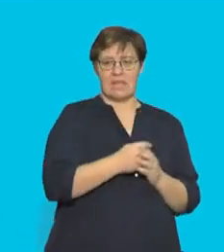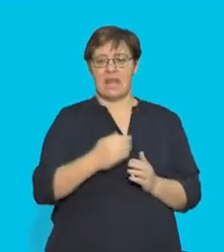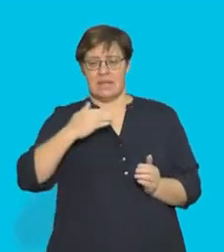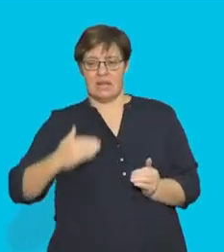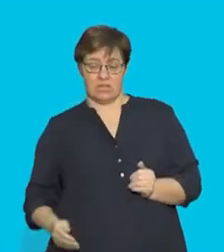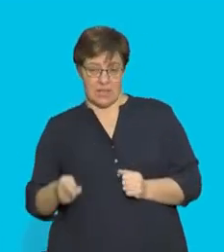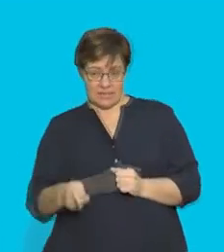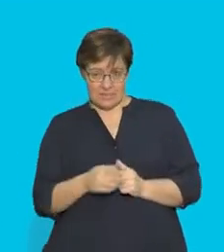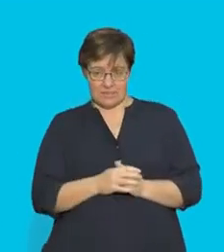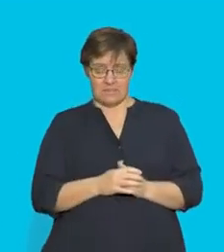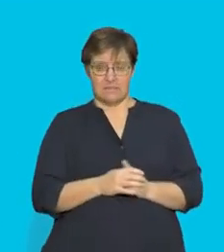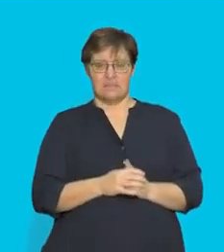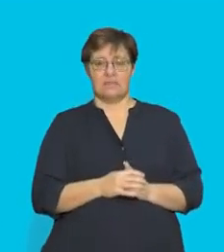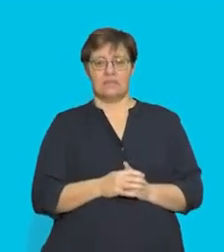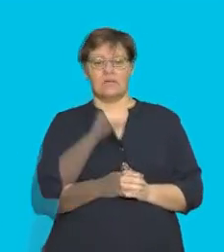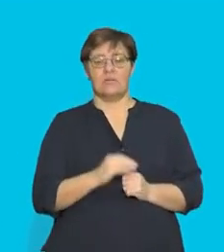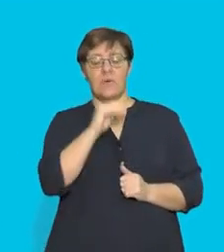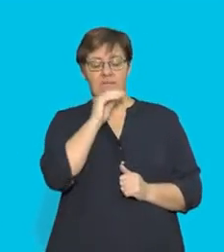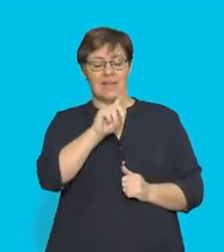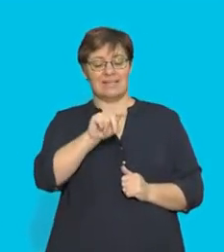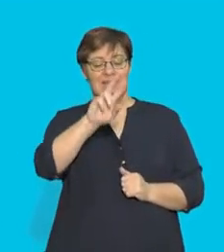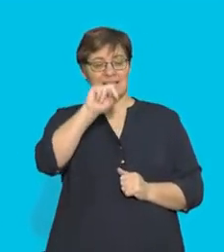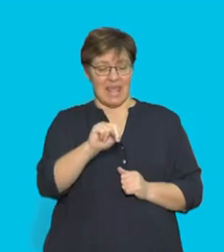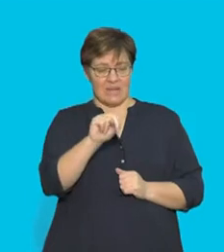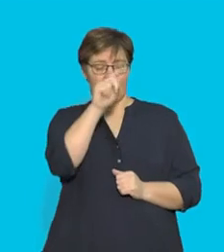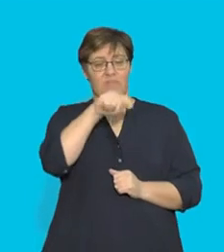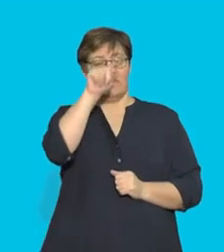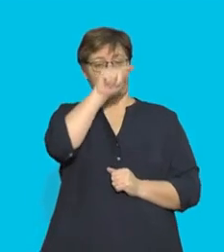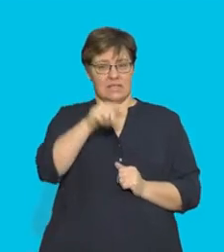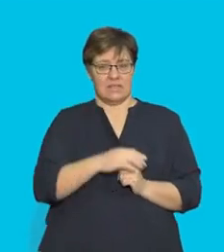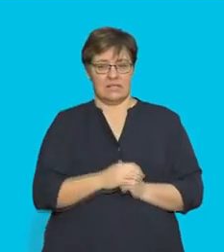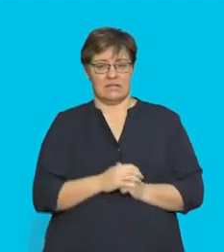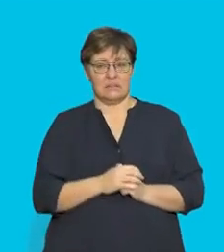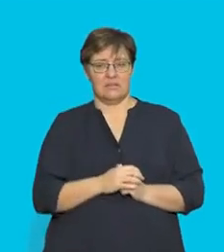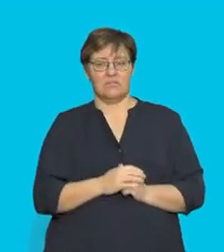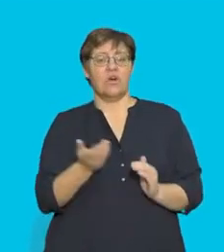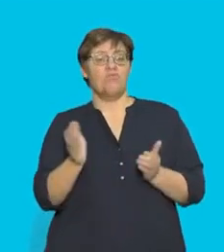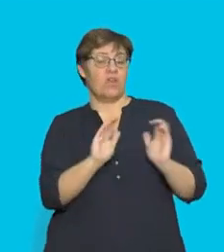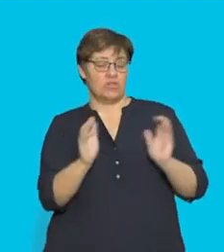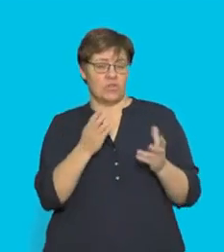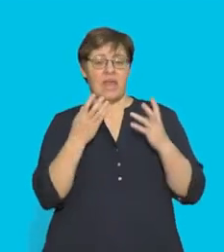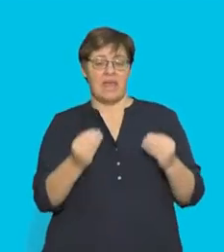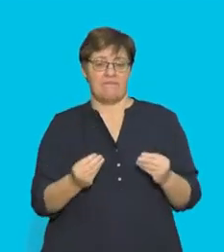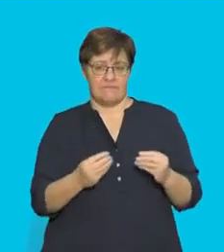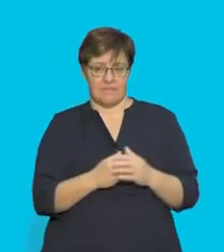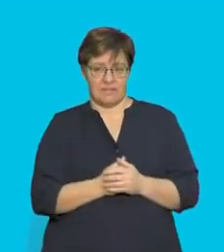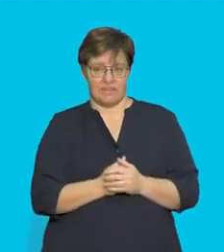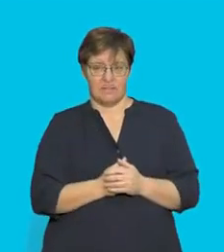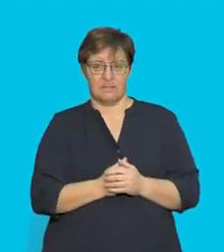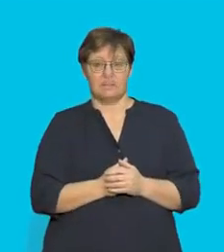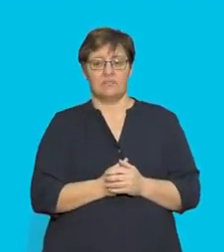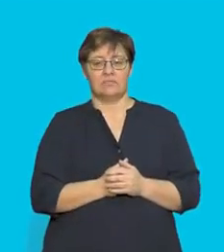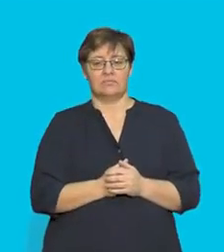so we're going to be using tan of theta, because tan is the ratio that has opposite and adjacent, so it's